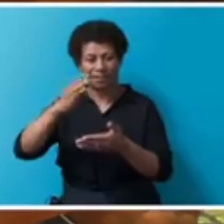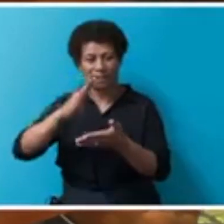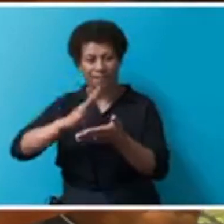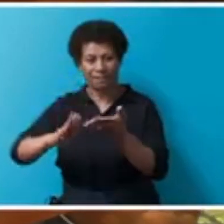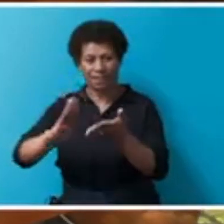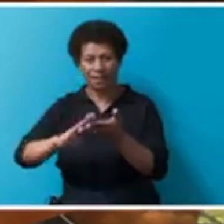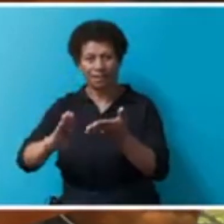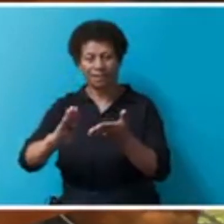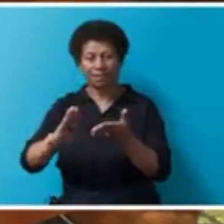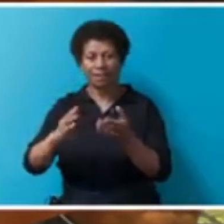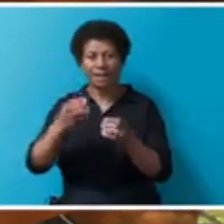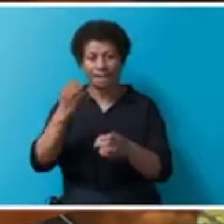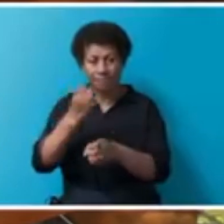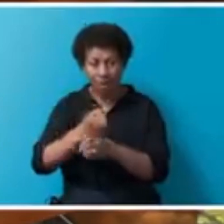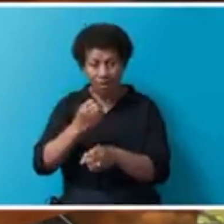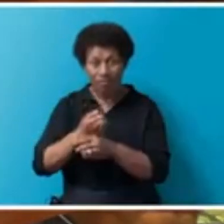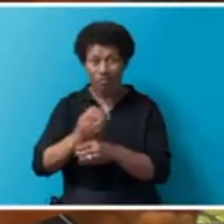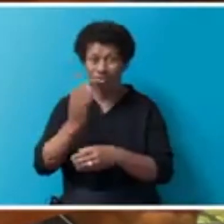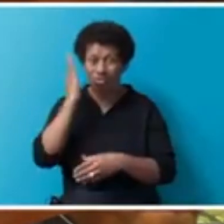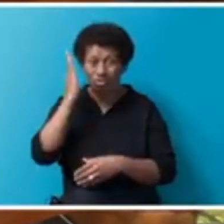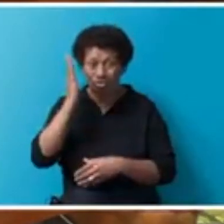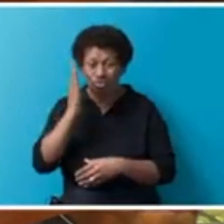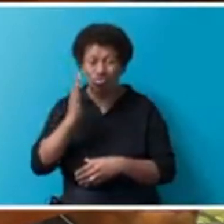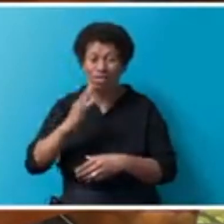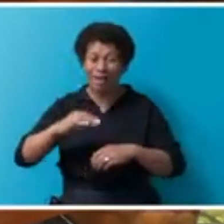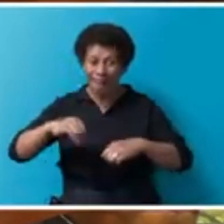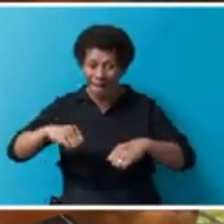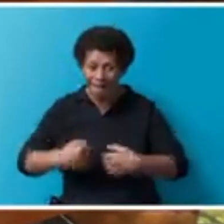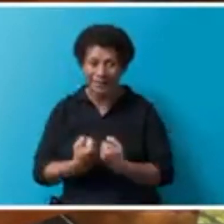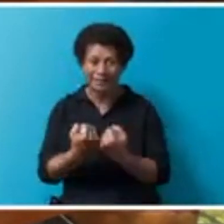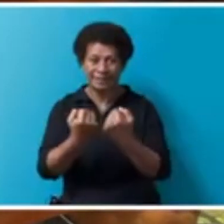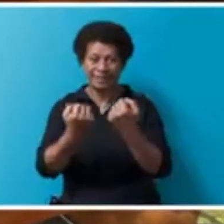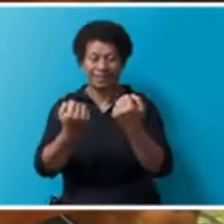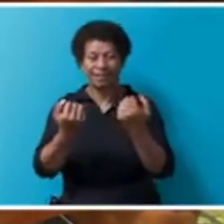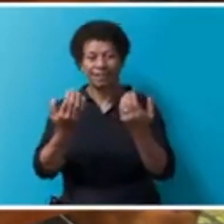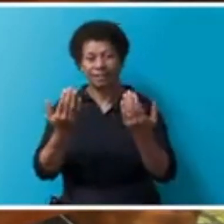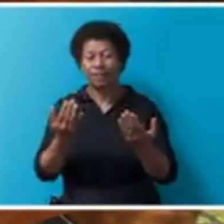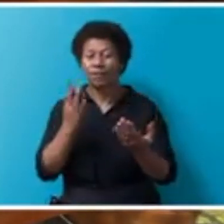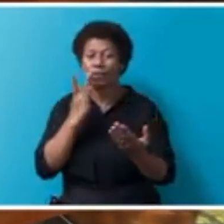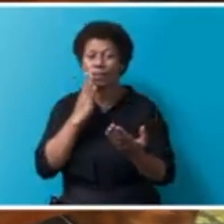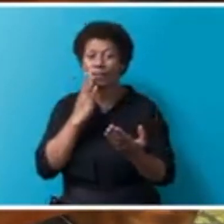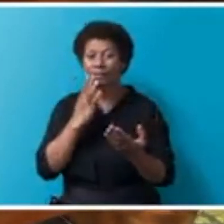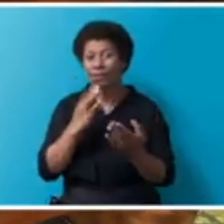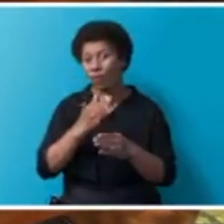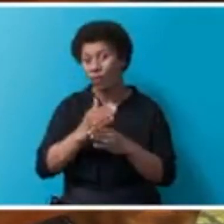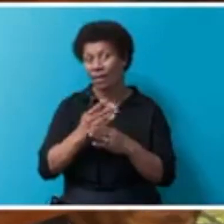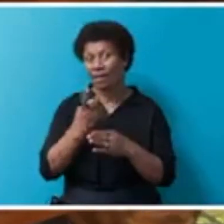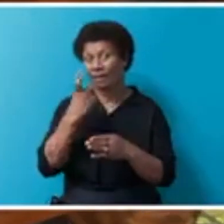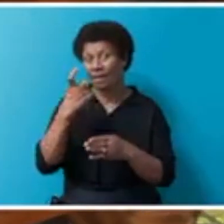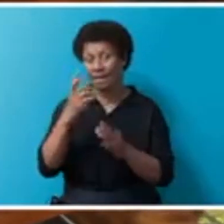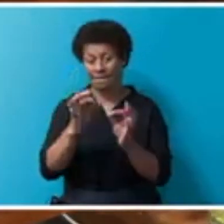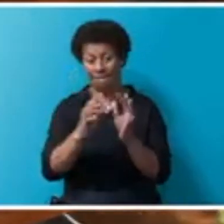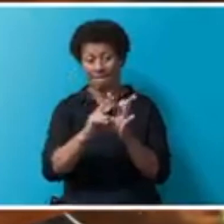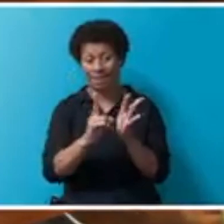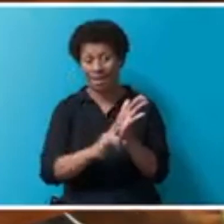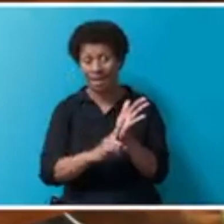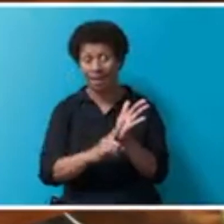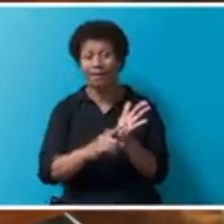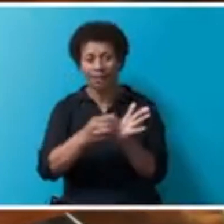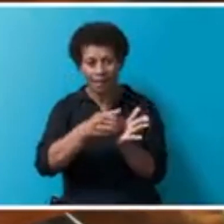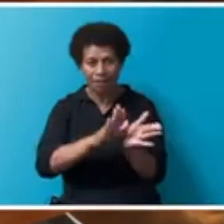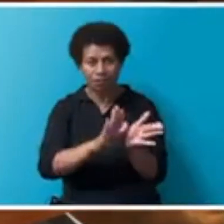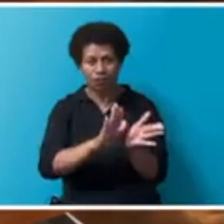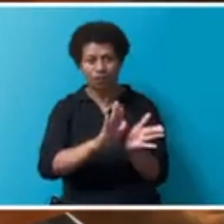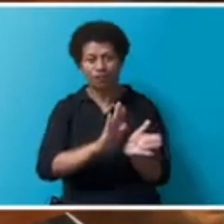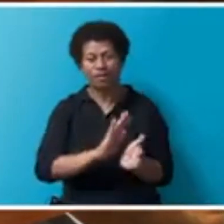school accidents under the existing no-fault compensation until the work care bill is passed. Mr. Speaker,